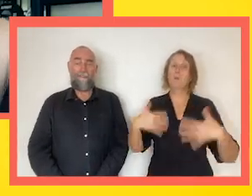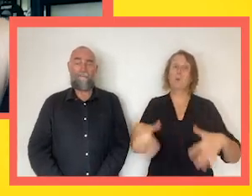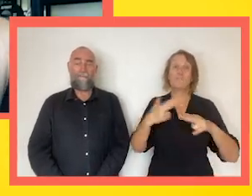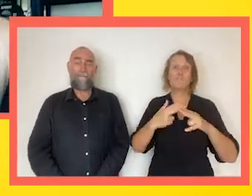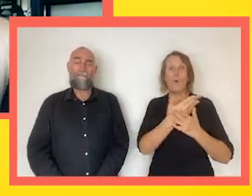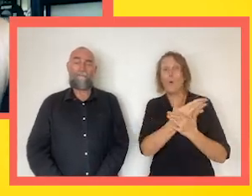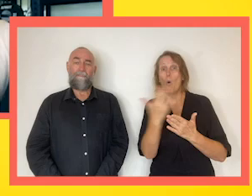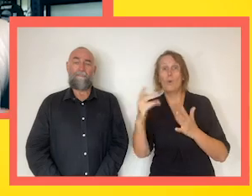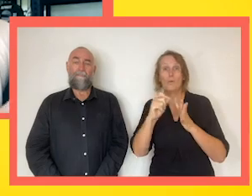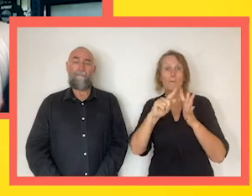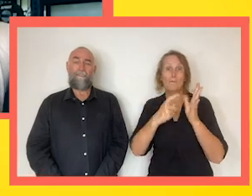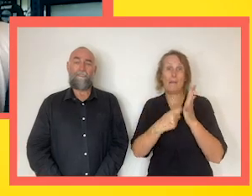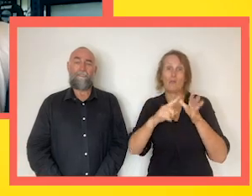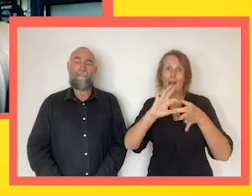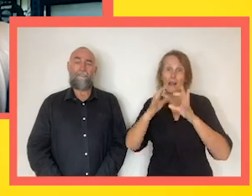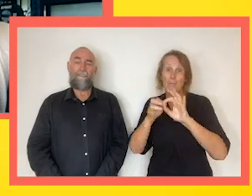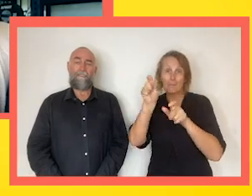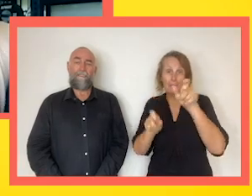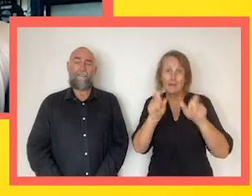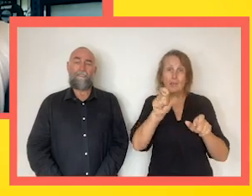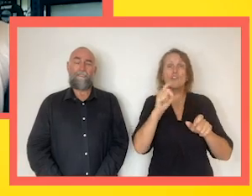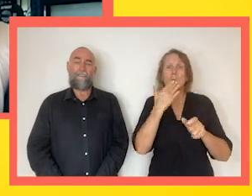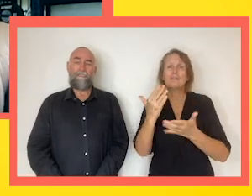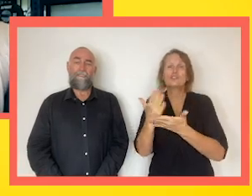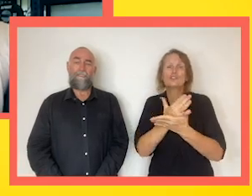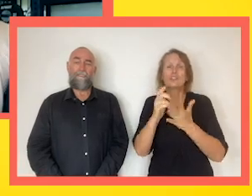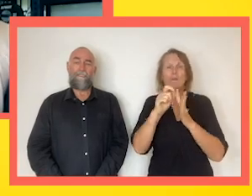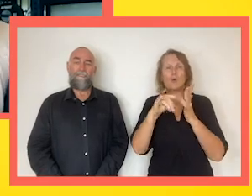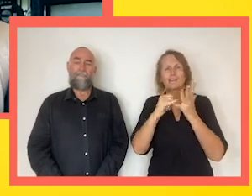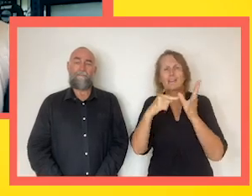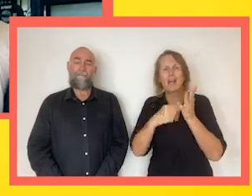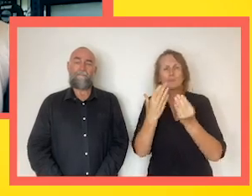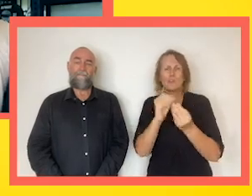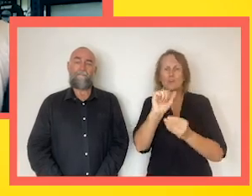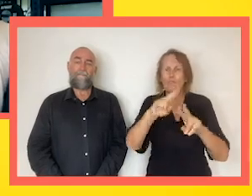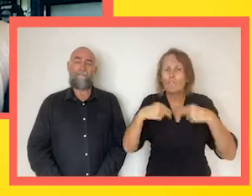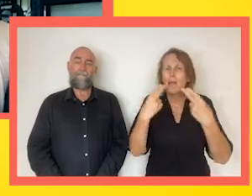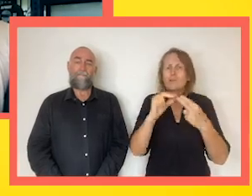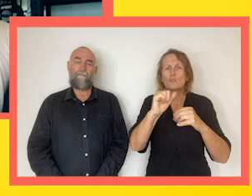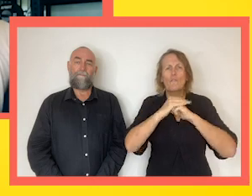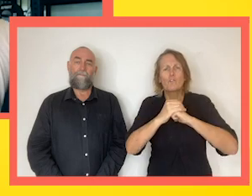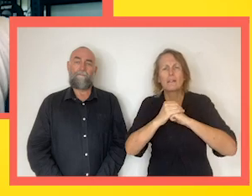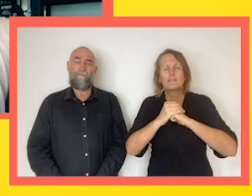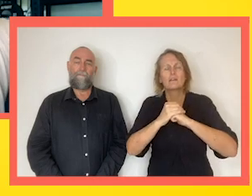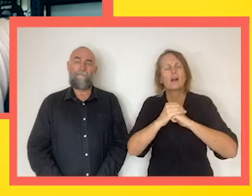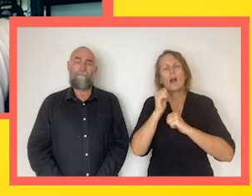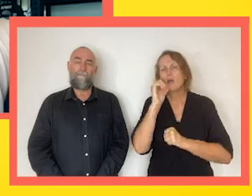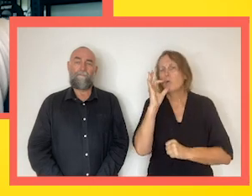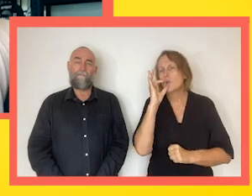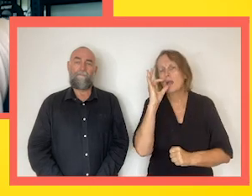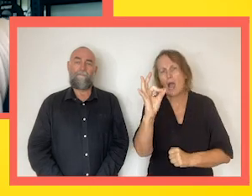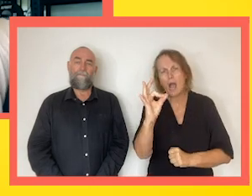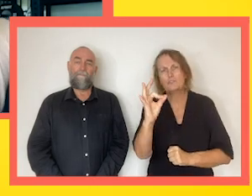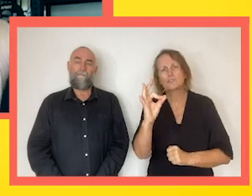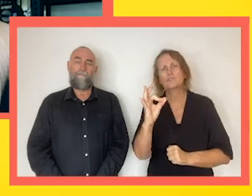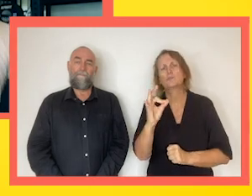I encourage you all to share this podcast with your family, with your friends. And then I'm not going to ask you to leave a